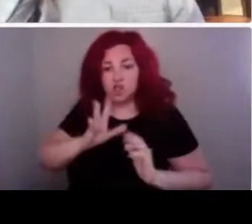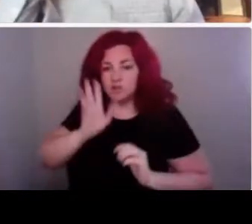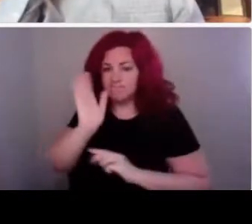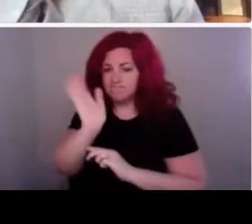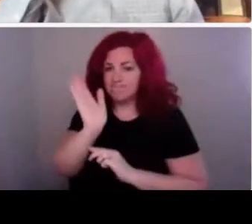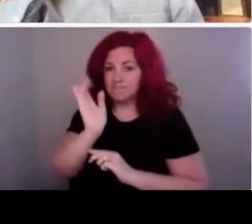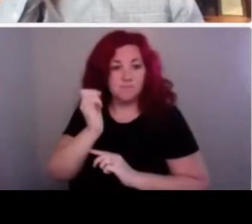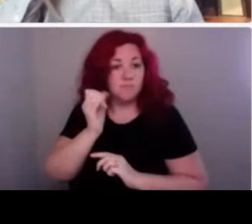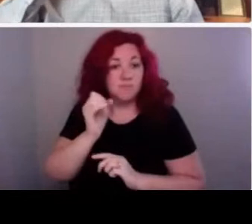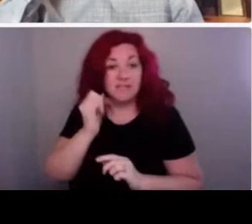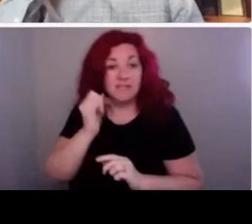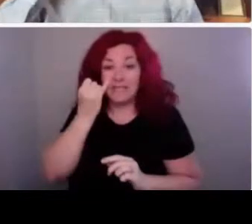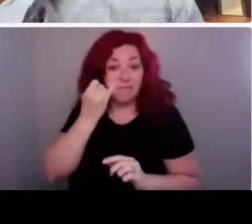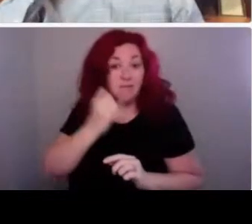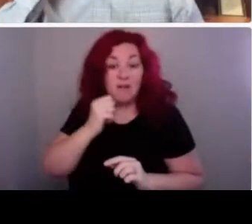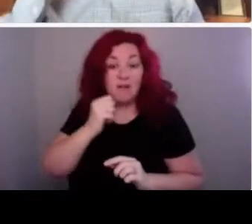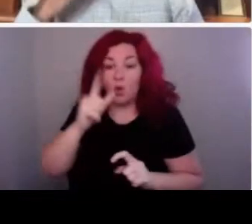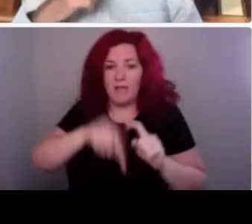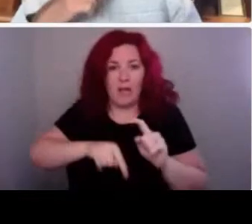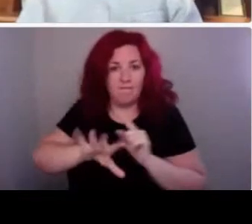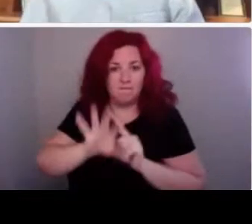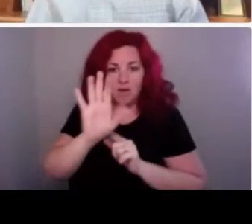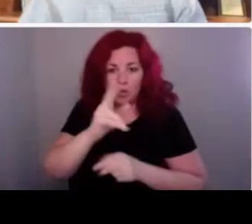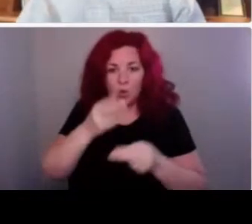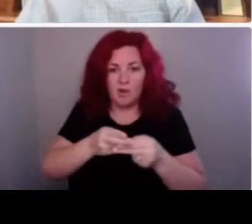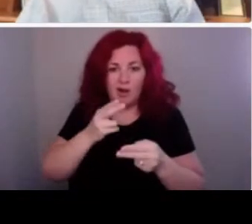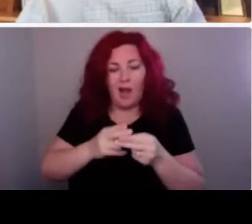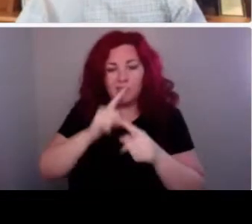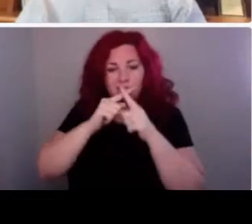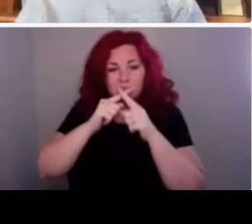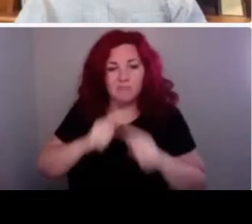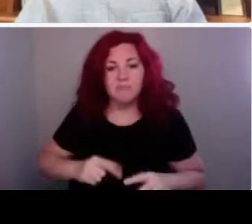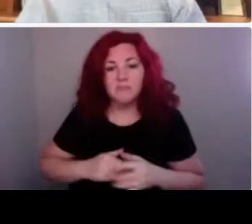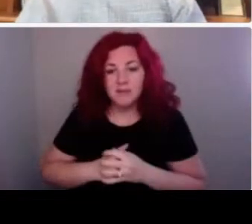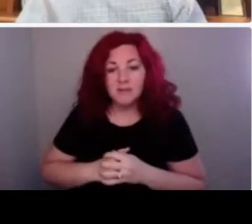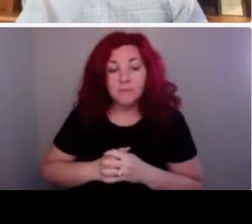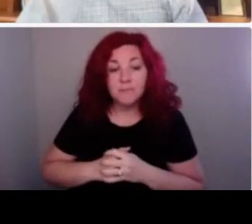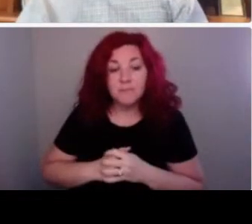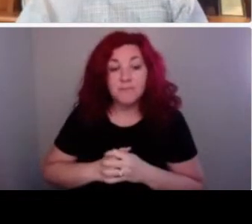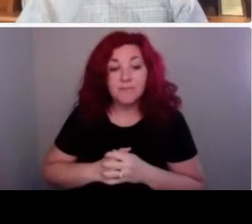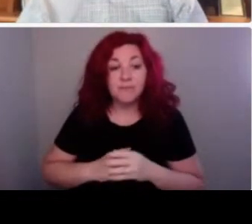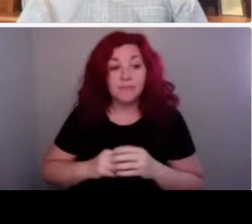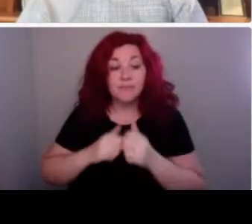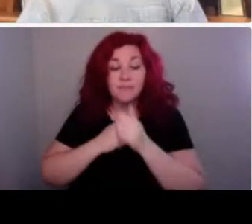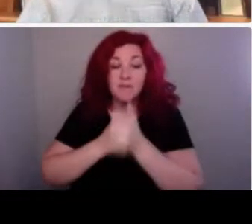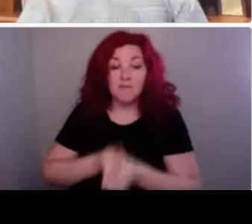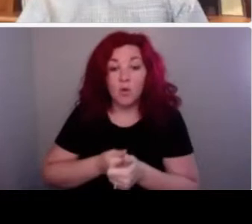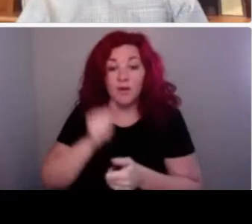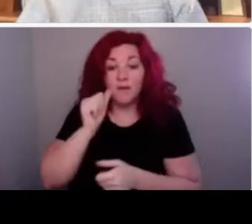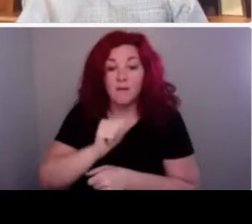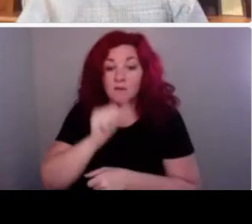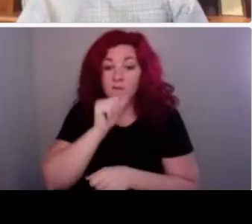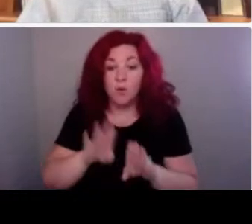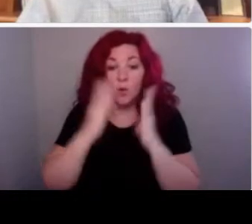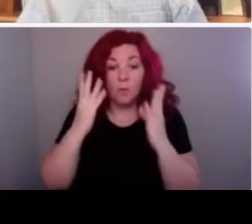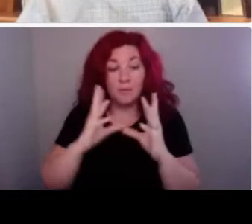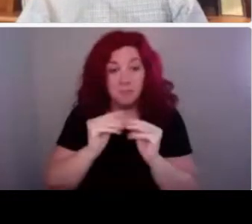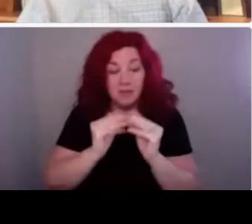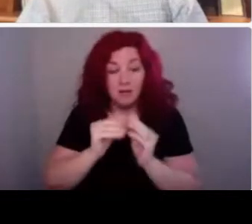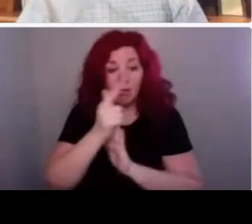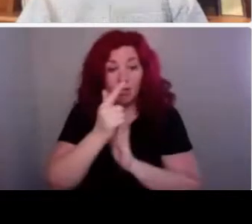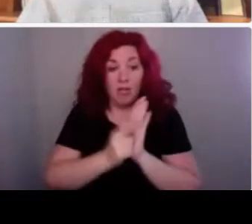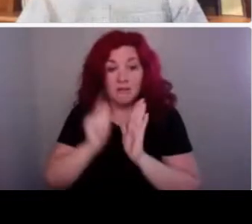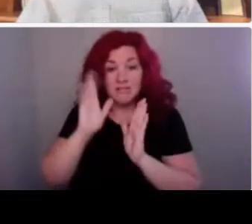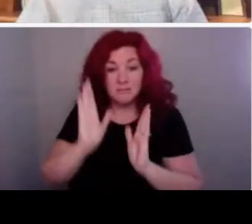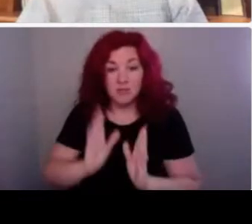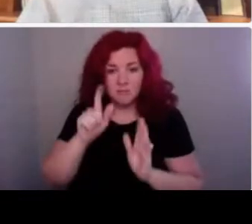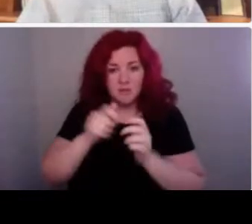able to find you and unmute you in compliance with arizona's open meeting laws speakers should confine their statements to the issue